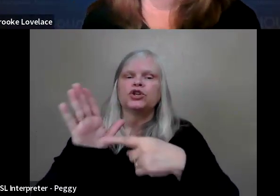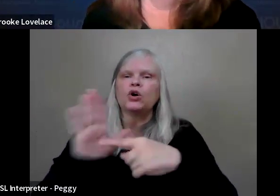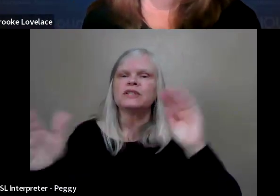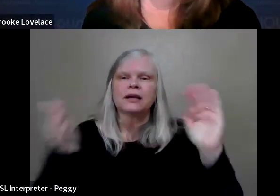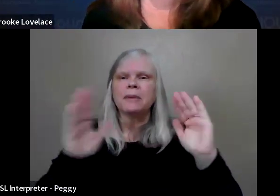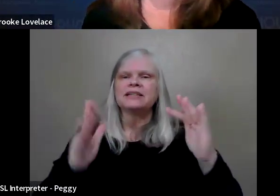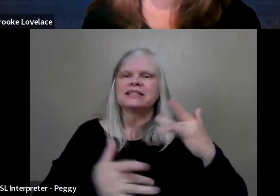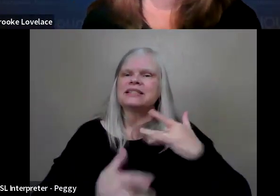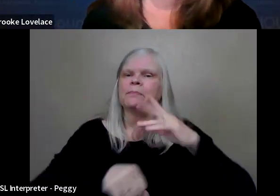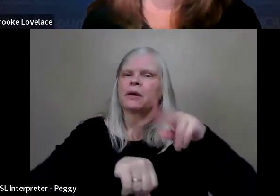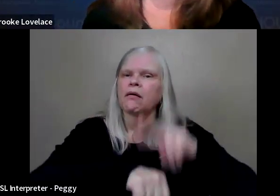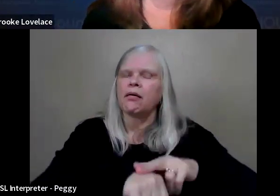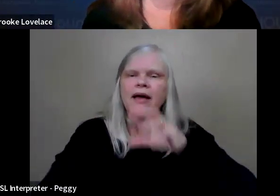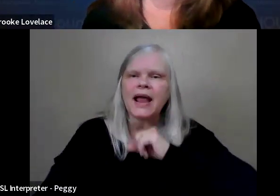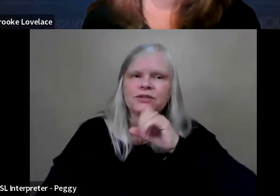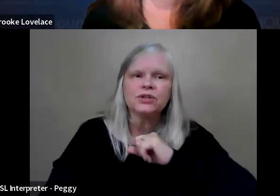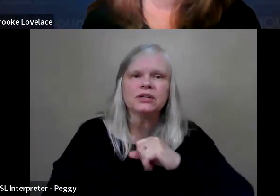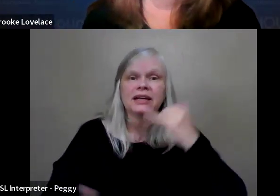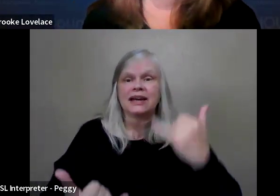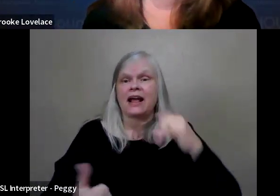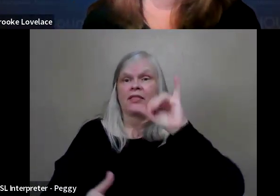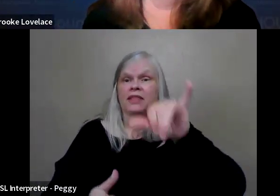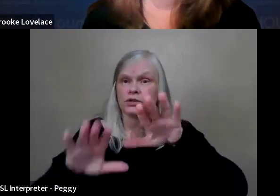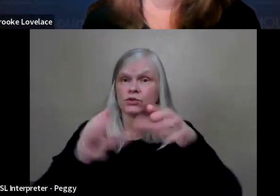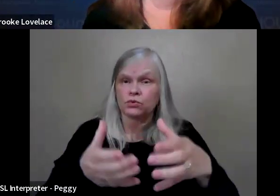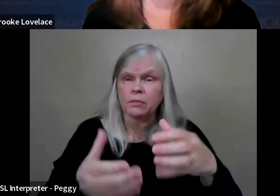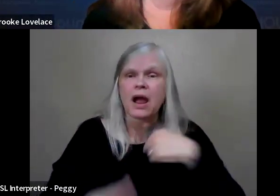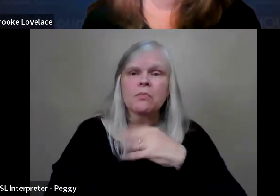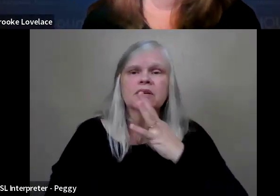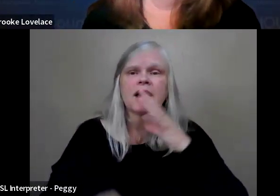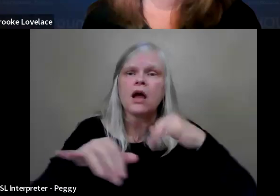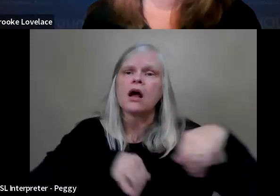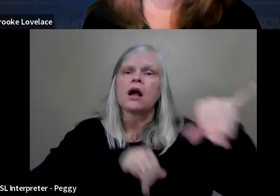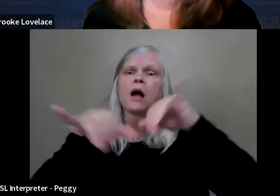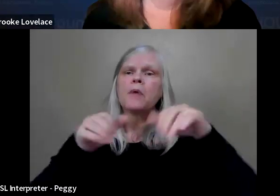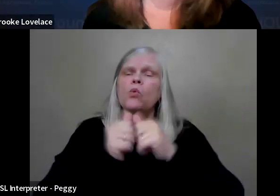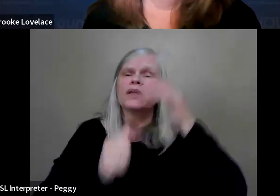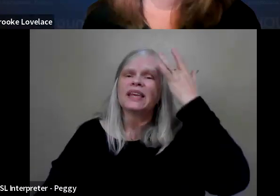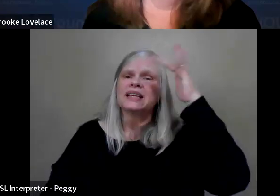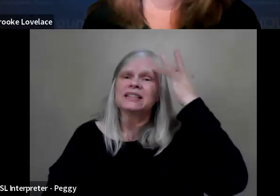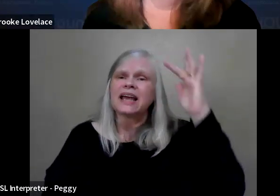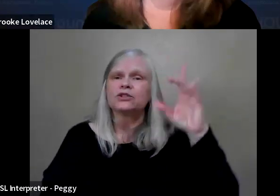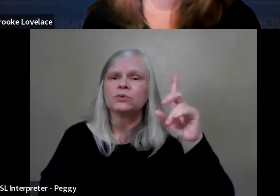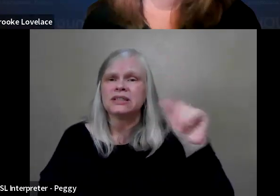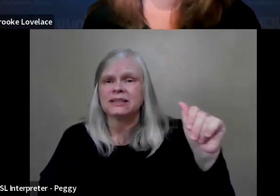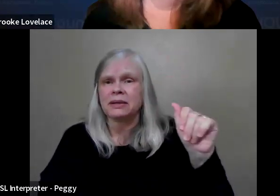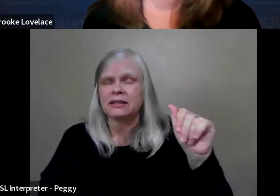Now, because of this group, I wanted to talk about common changes for persons with intellectual